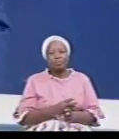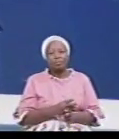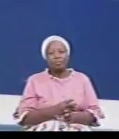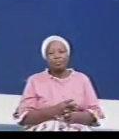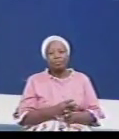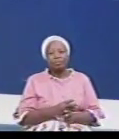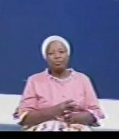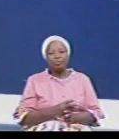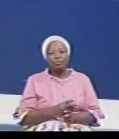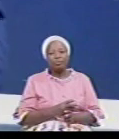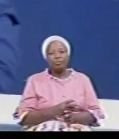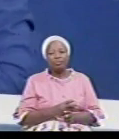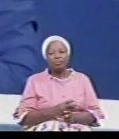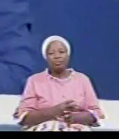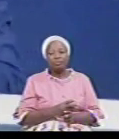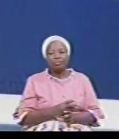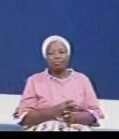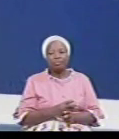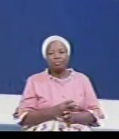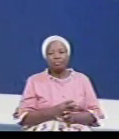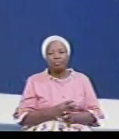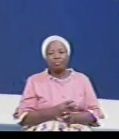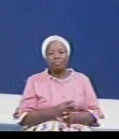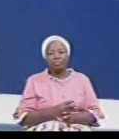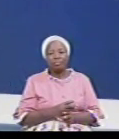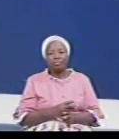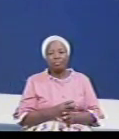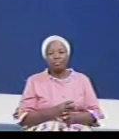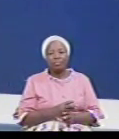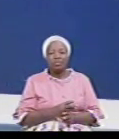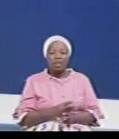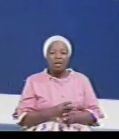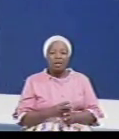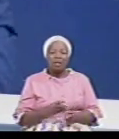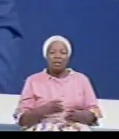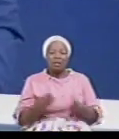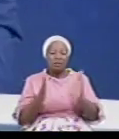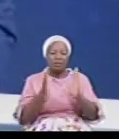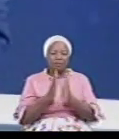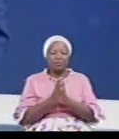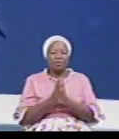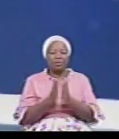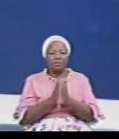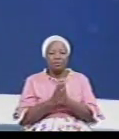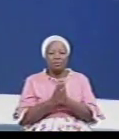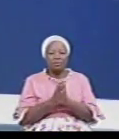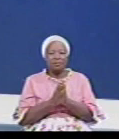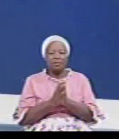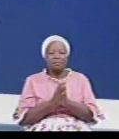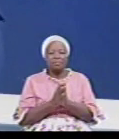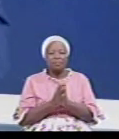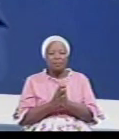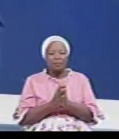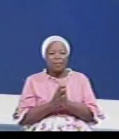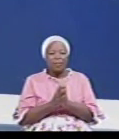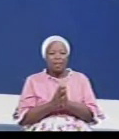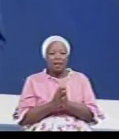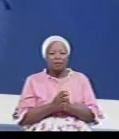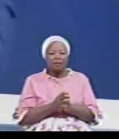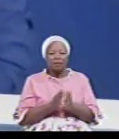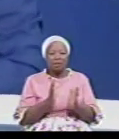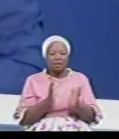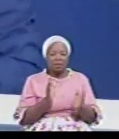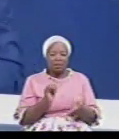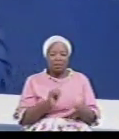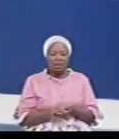Anybody, anywhere. Anybody, any country. Anybody, any city. Anybody,